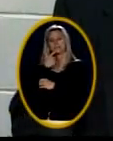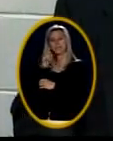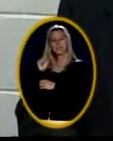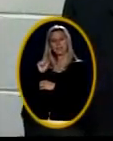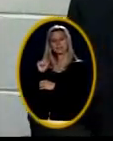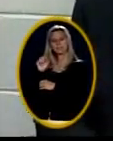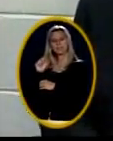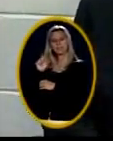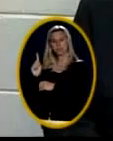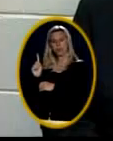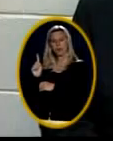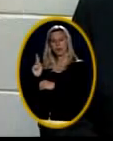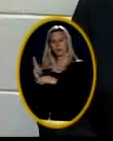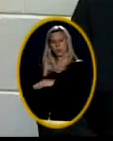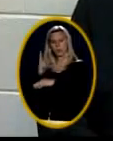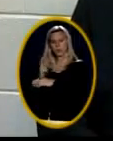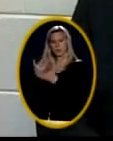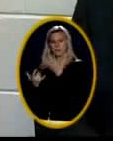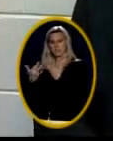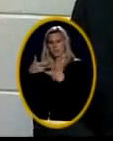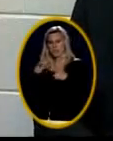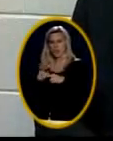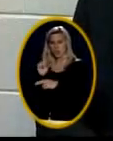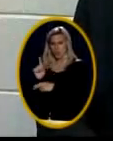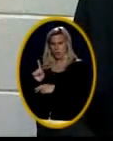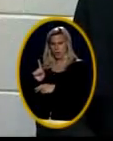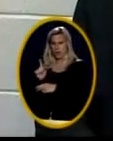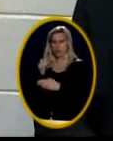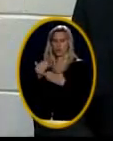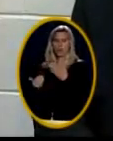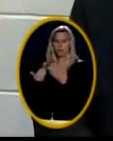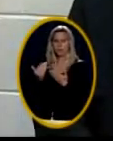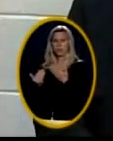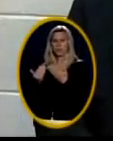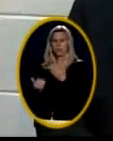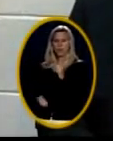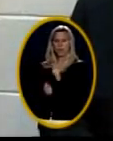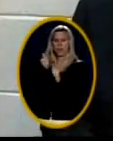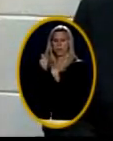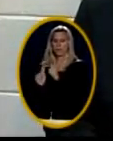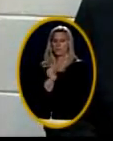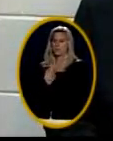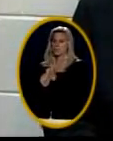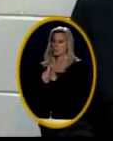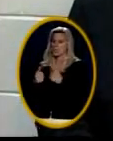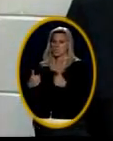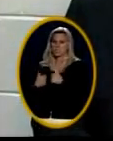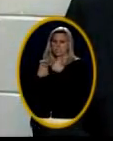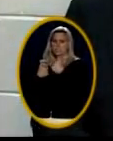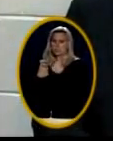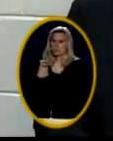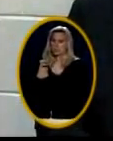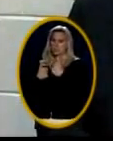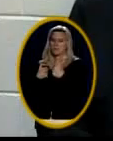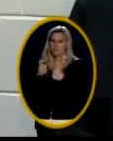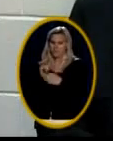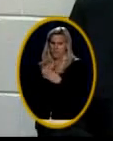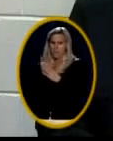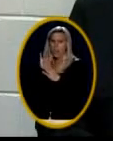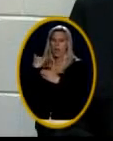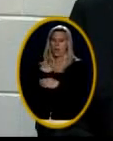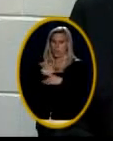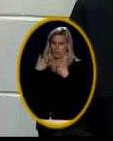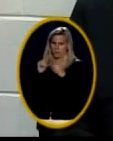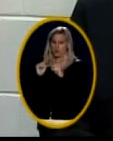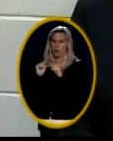STS-1 utilizing Firing Room 1 was probably the most daring flight that we had ever attempted